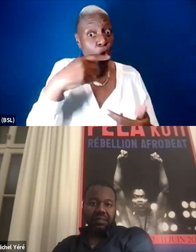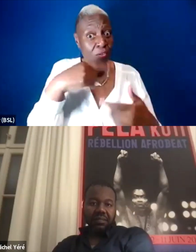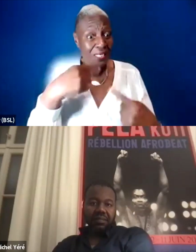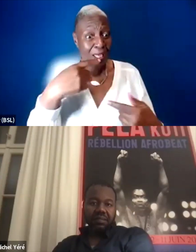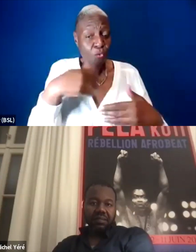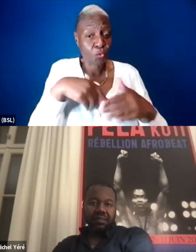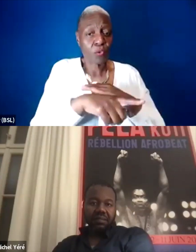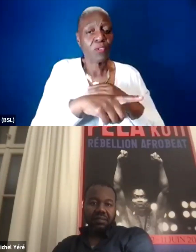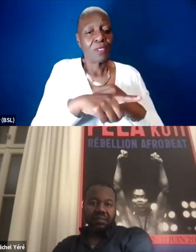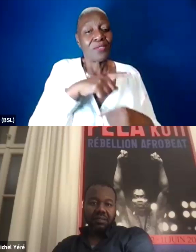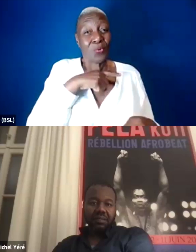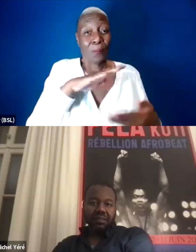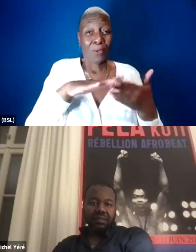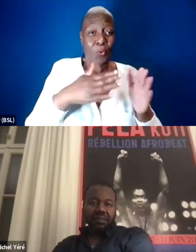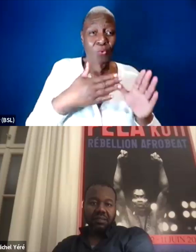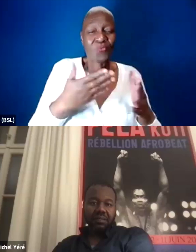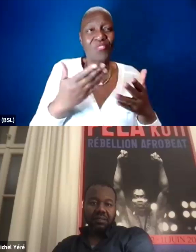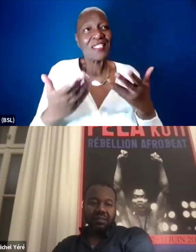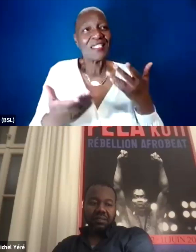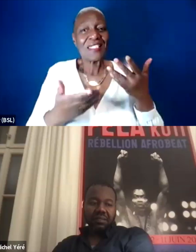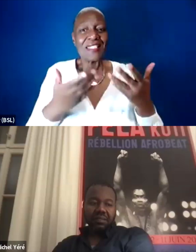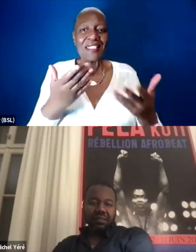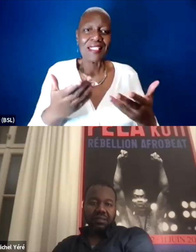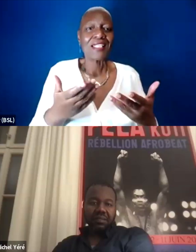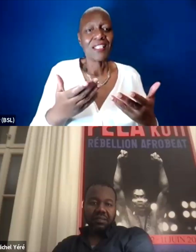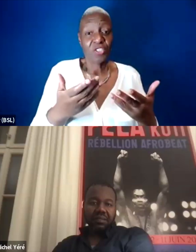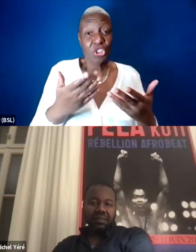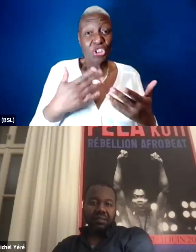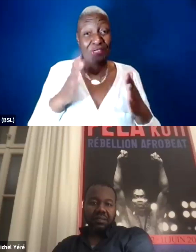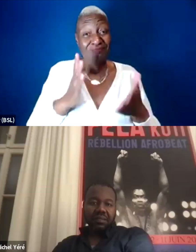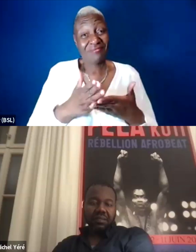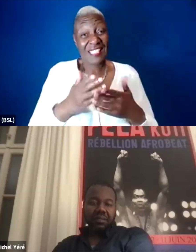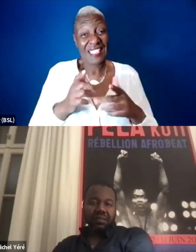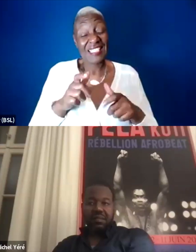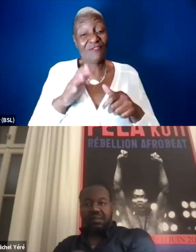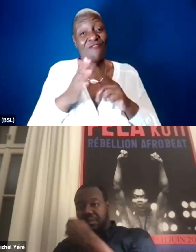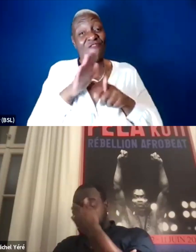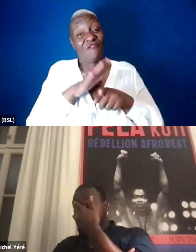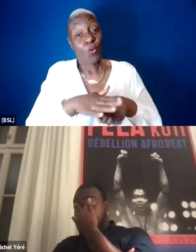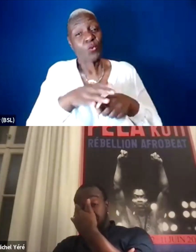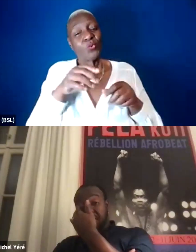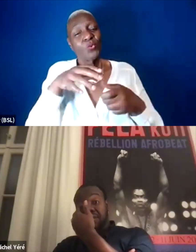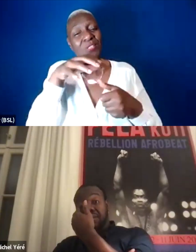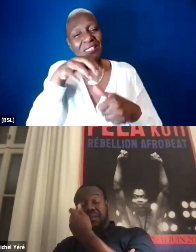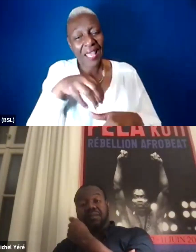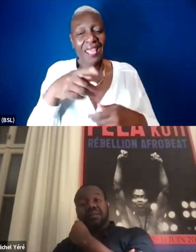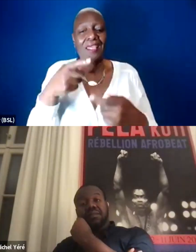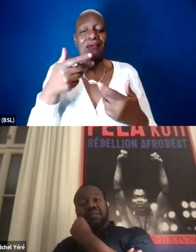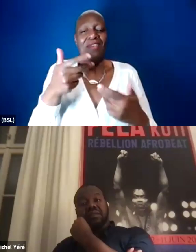up, because of this drive, she ended up being forced to stay in Soviet Armenia for 18